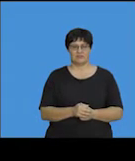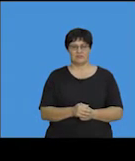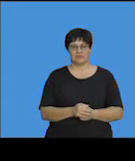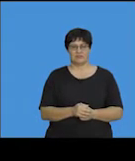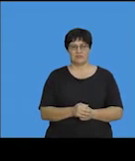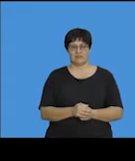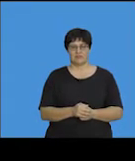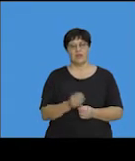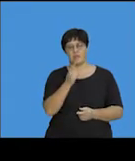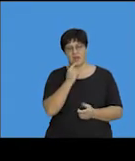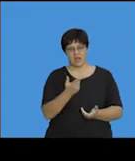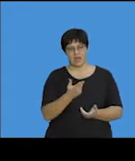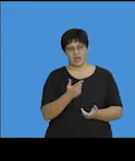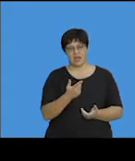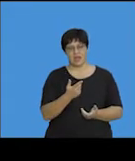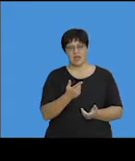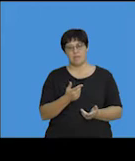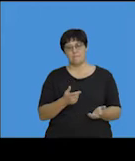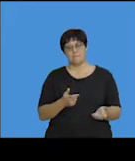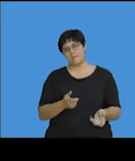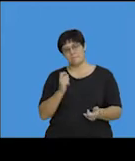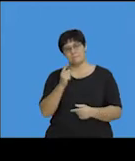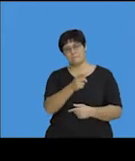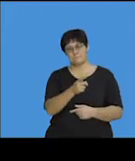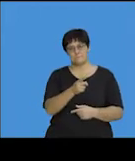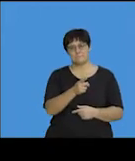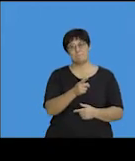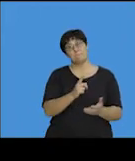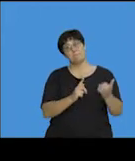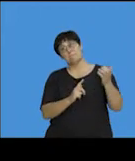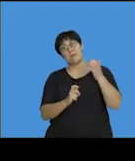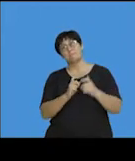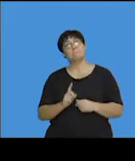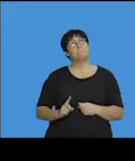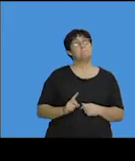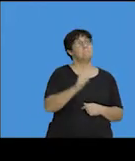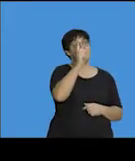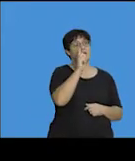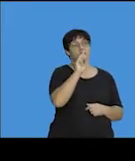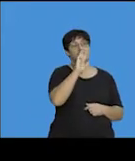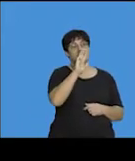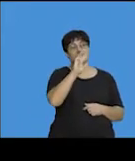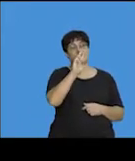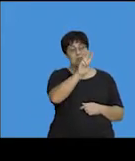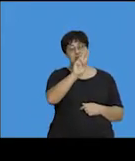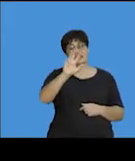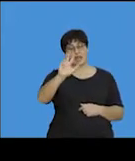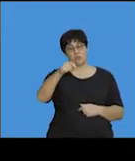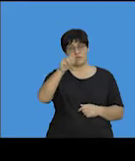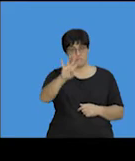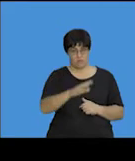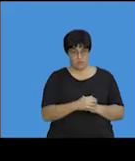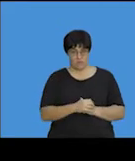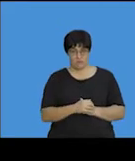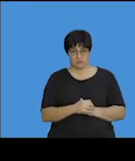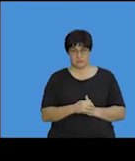A man fires a projectile X, whatever that happens to be, upwards at a velocity of